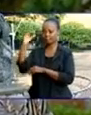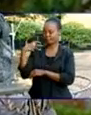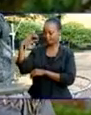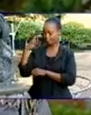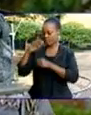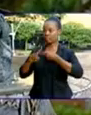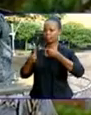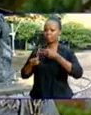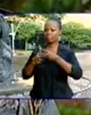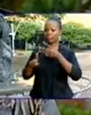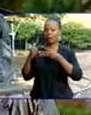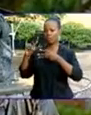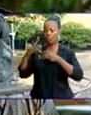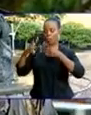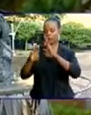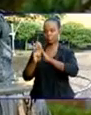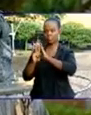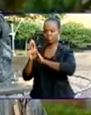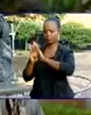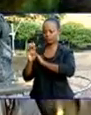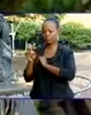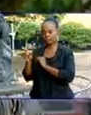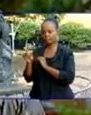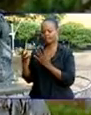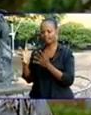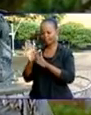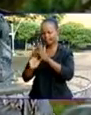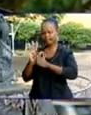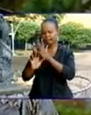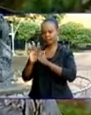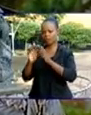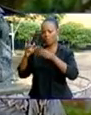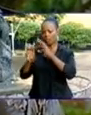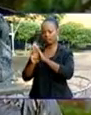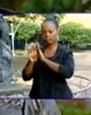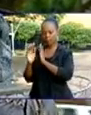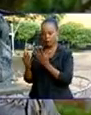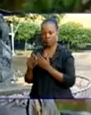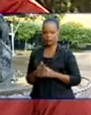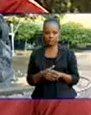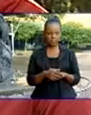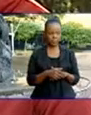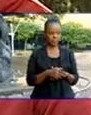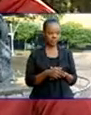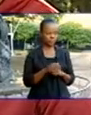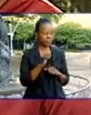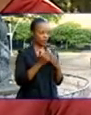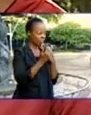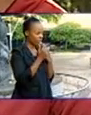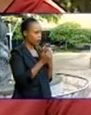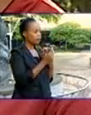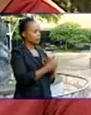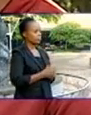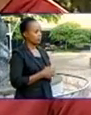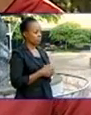we need to make our jobs better. Now, what is it that you need to make your job better and easier? Thank you, Leanne. To